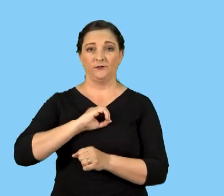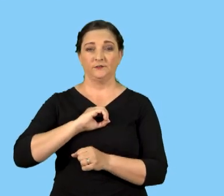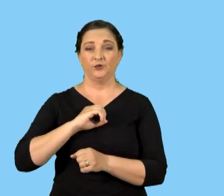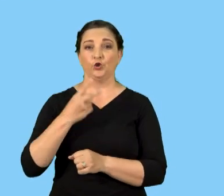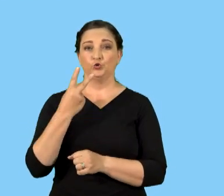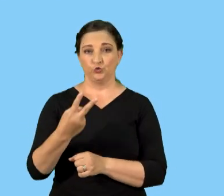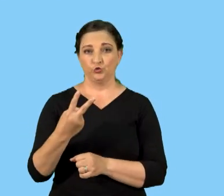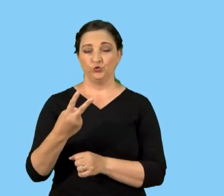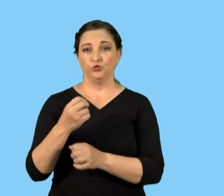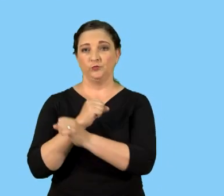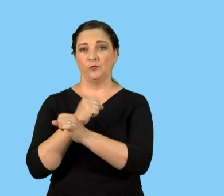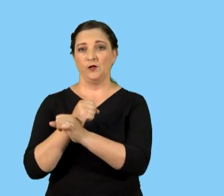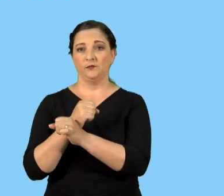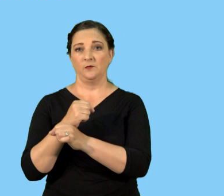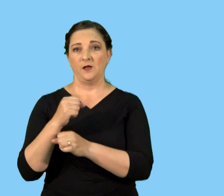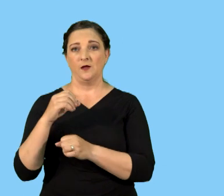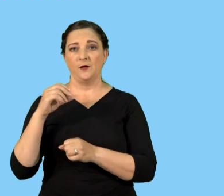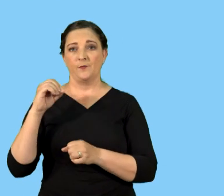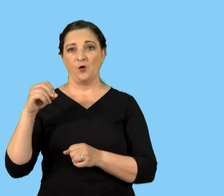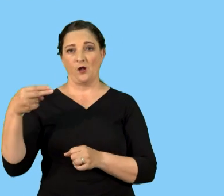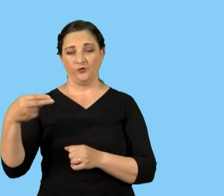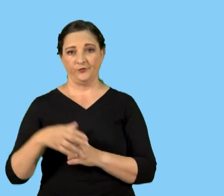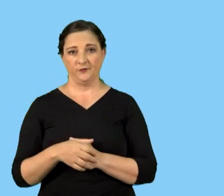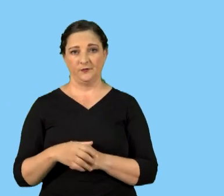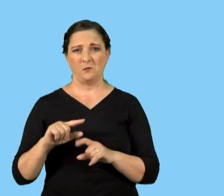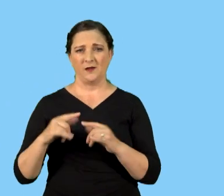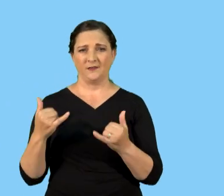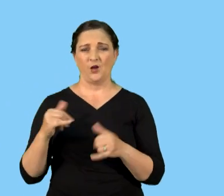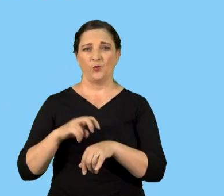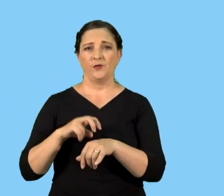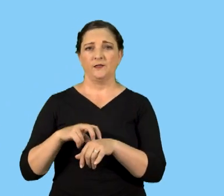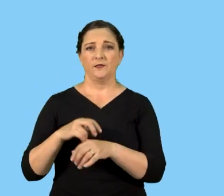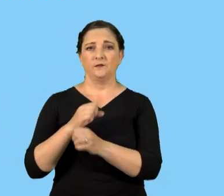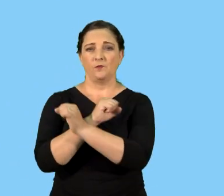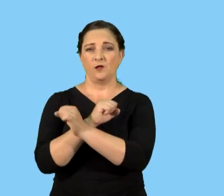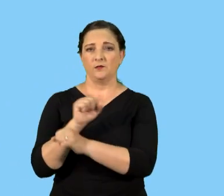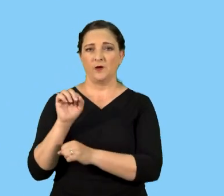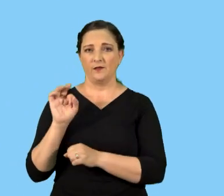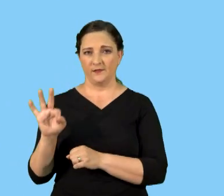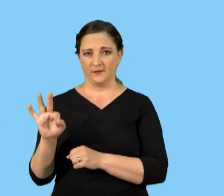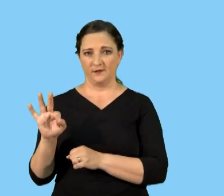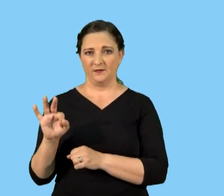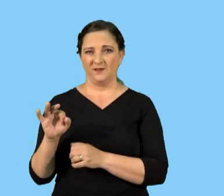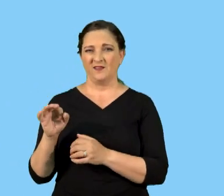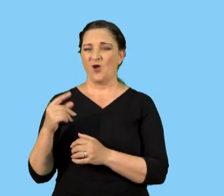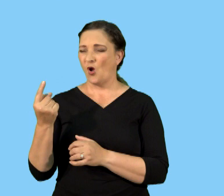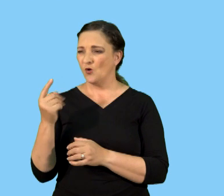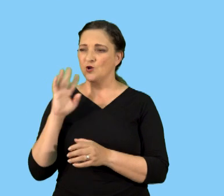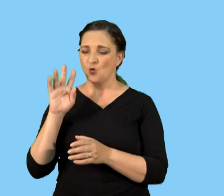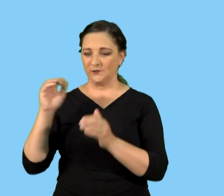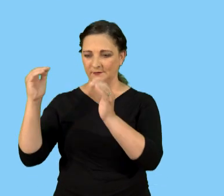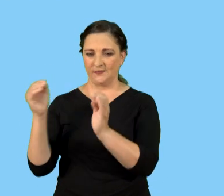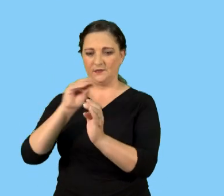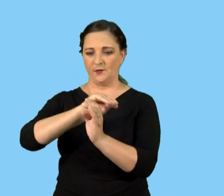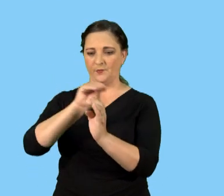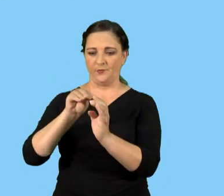oxygen and 2 multiplied by the hydrogen. And furthermore, we need to multiply the 3. The subscript 3 only goes